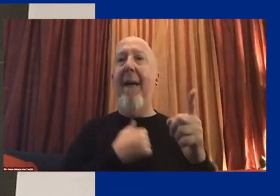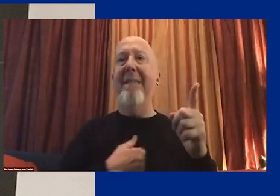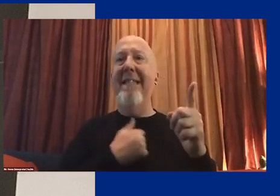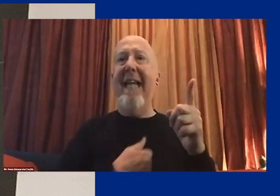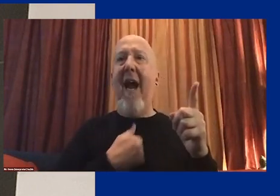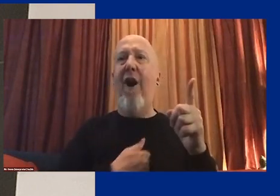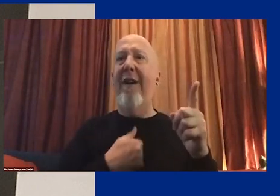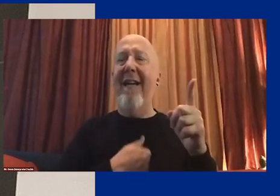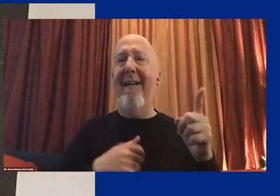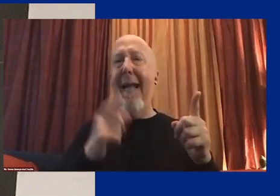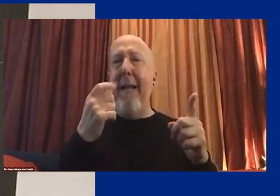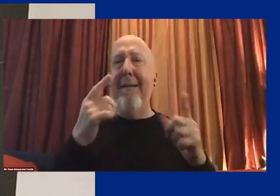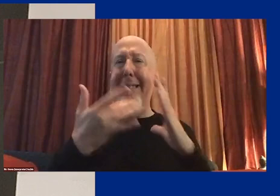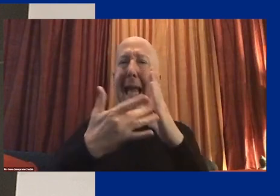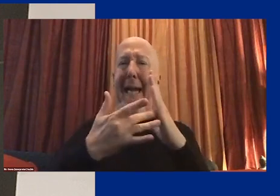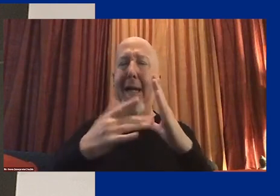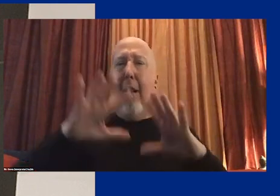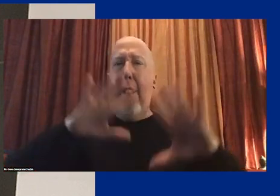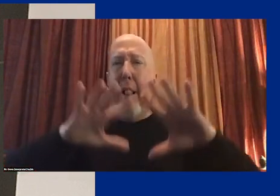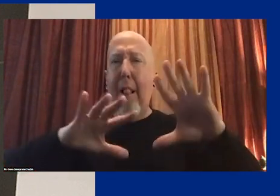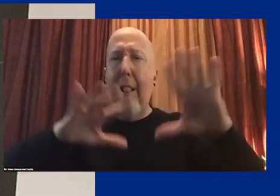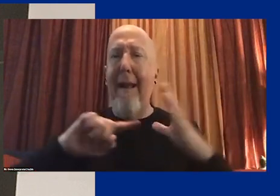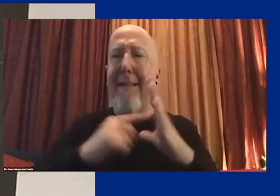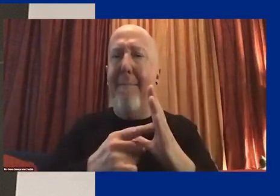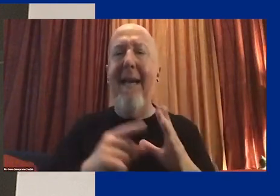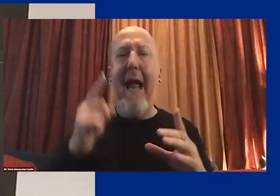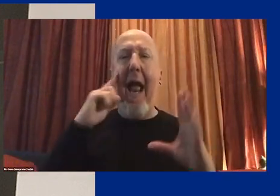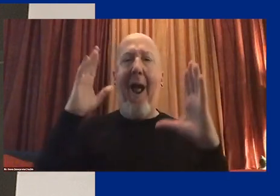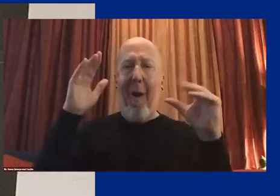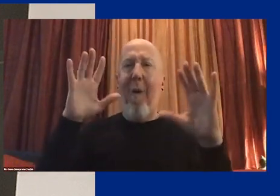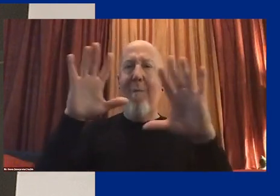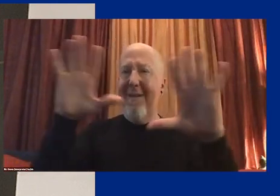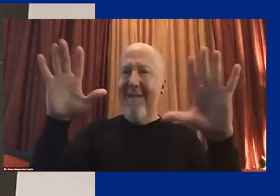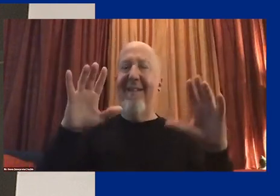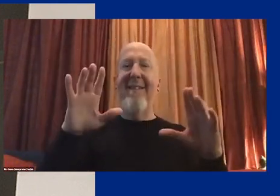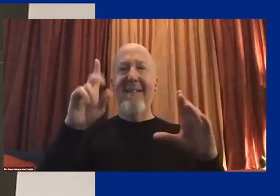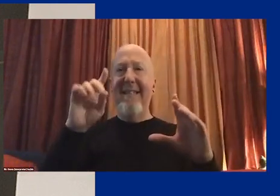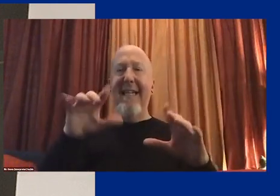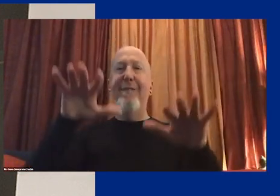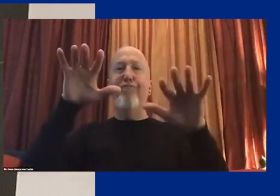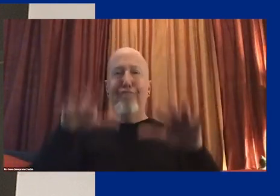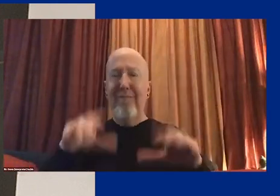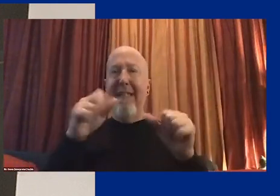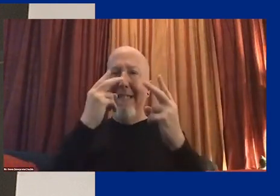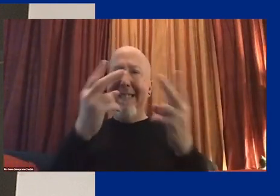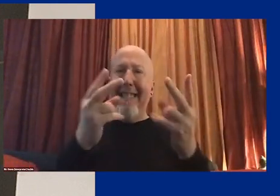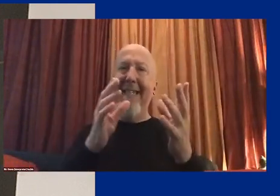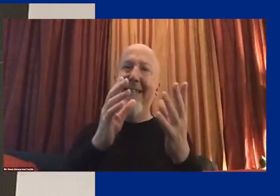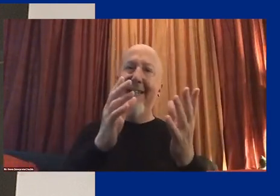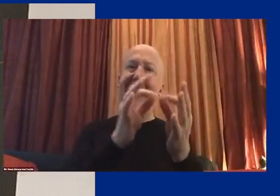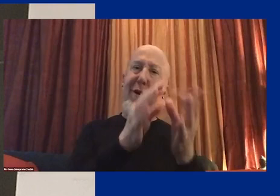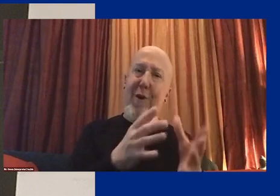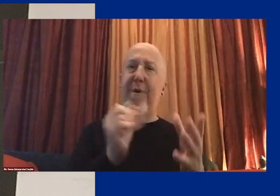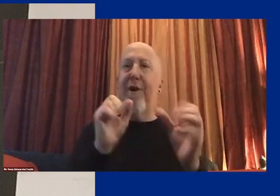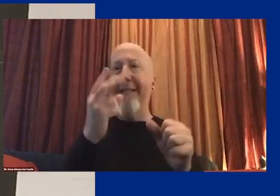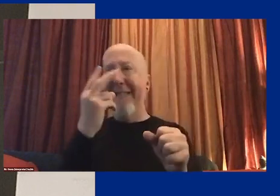technical glitches at the beginning. I hope everybody was able to access both the ASL and the closed